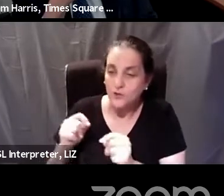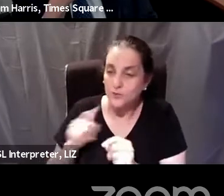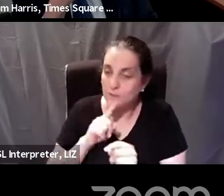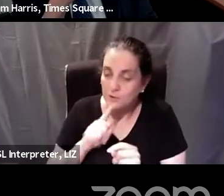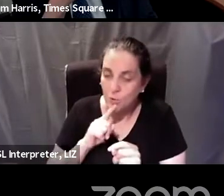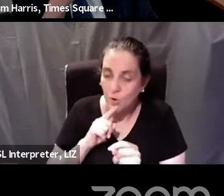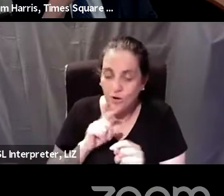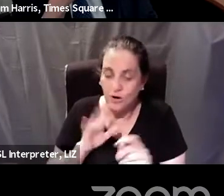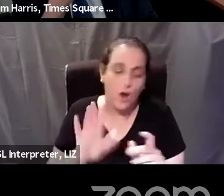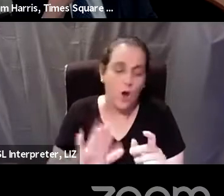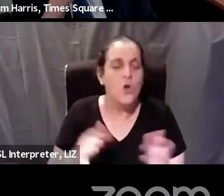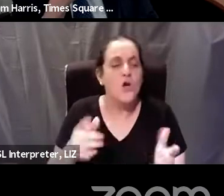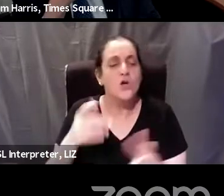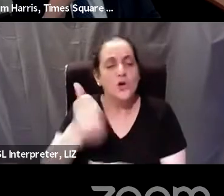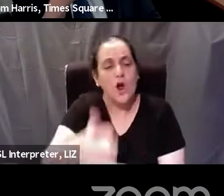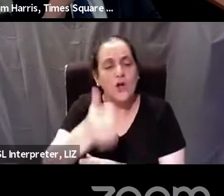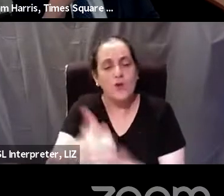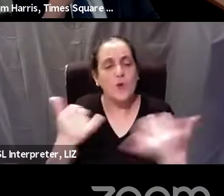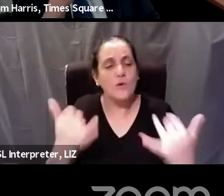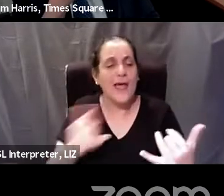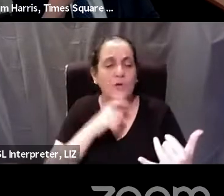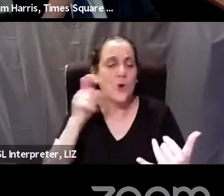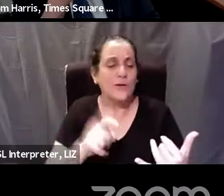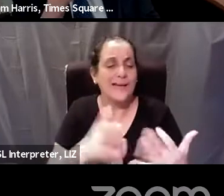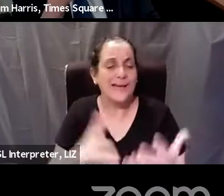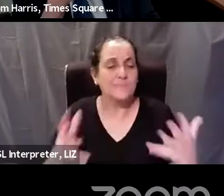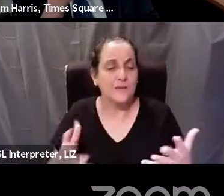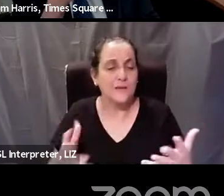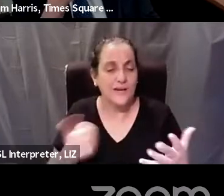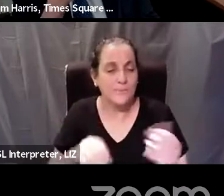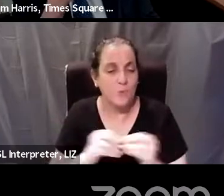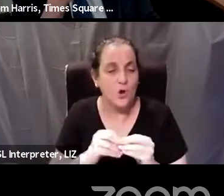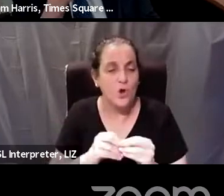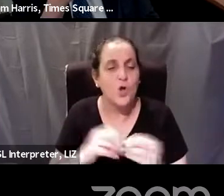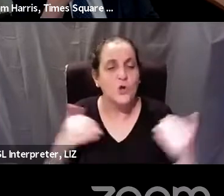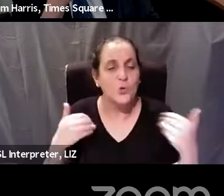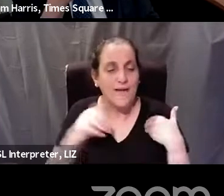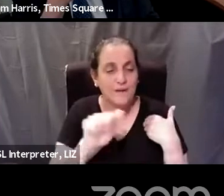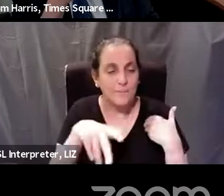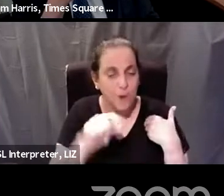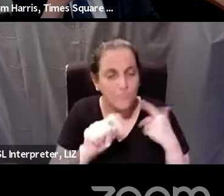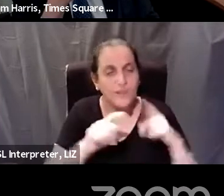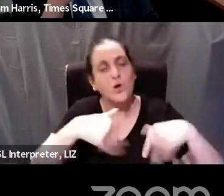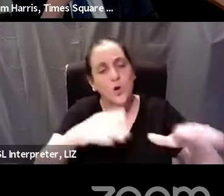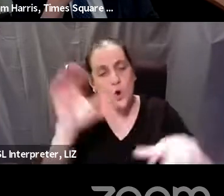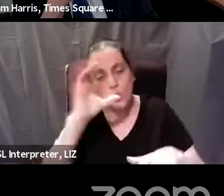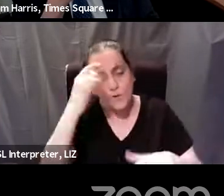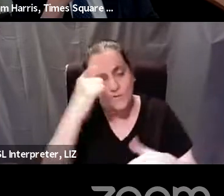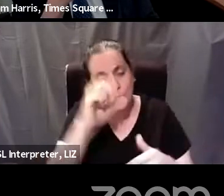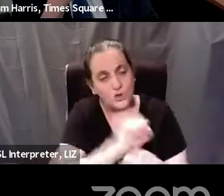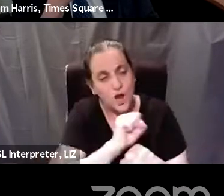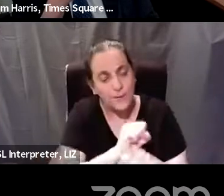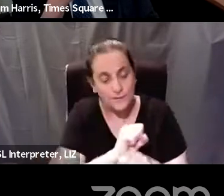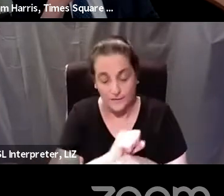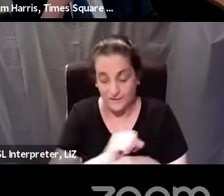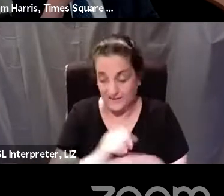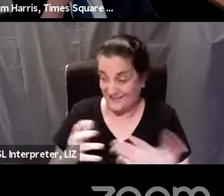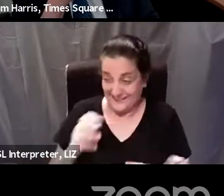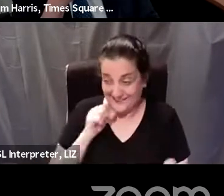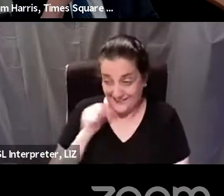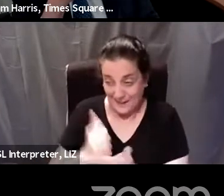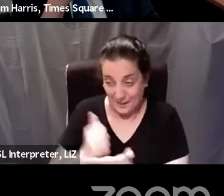that now that you're on your own and say, well, you know, you got the apartment, go get a job or whatever, you know. Thank you very